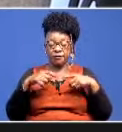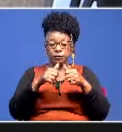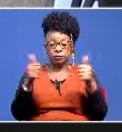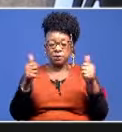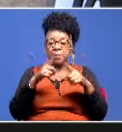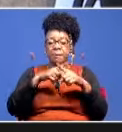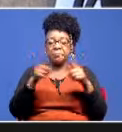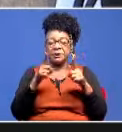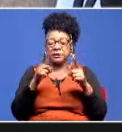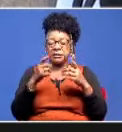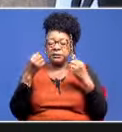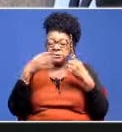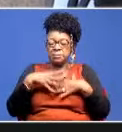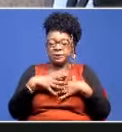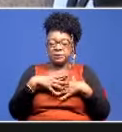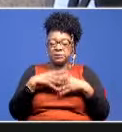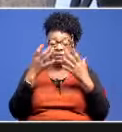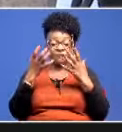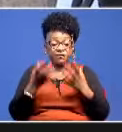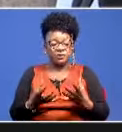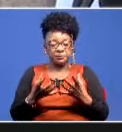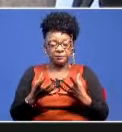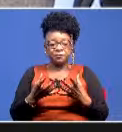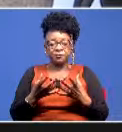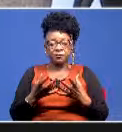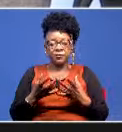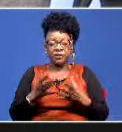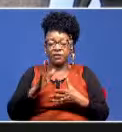course traumatized and they are in the hands of